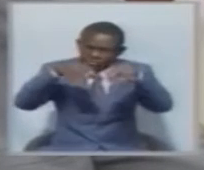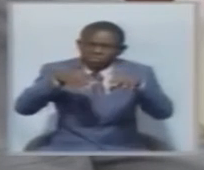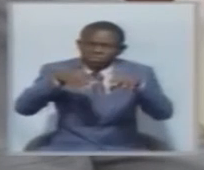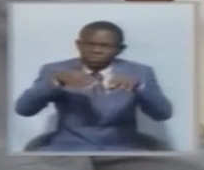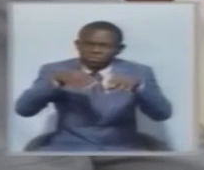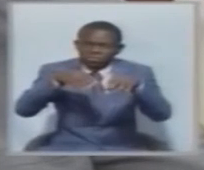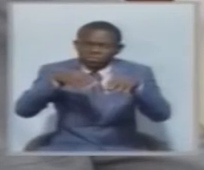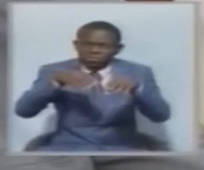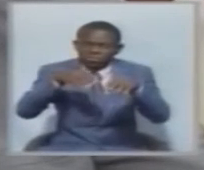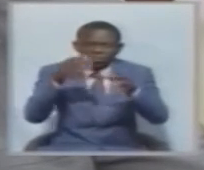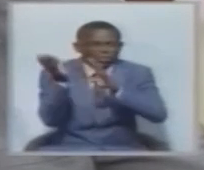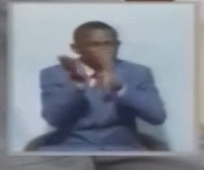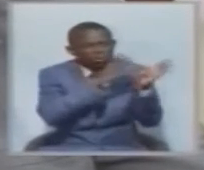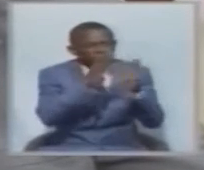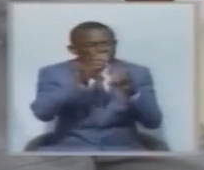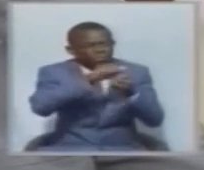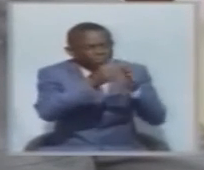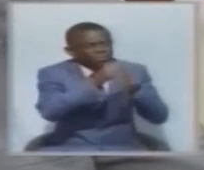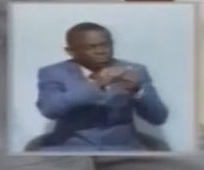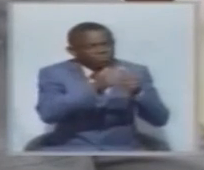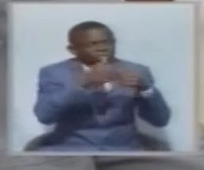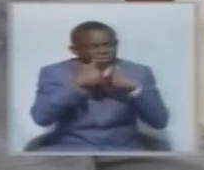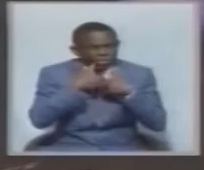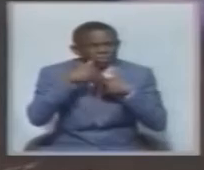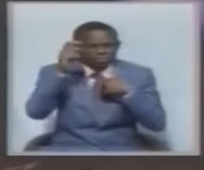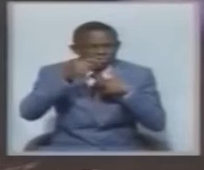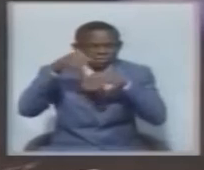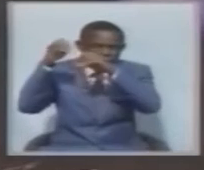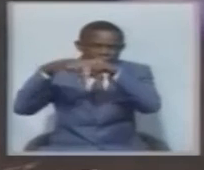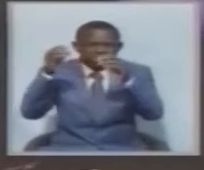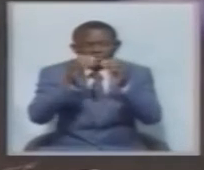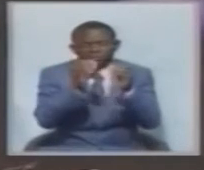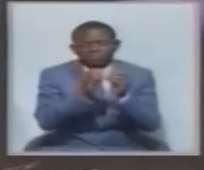climate challenges that we have. Now,